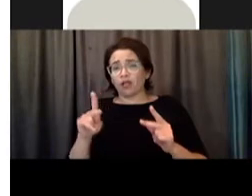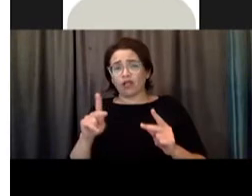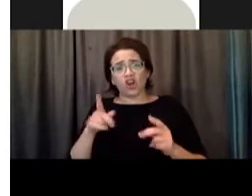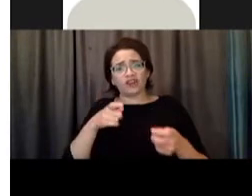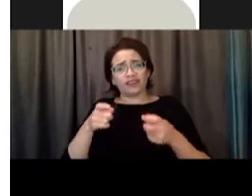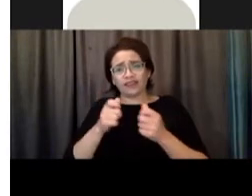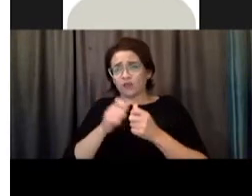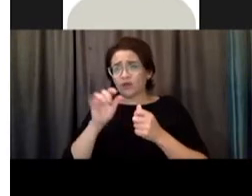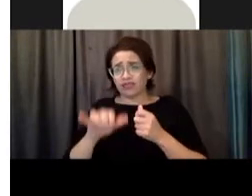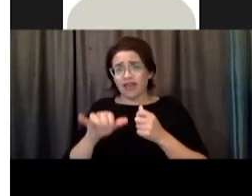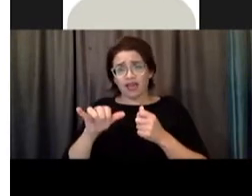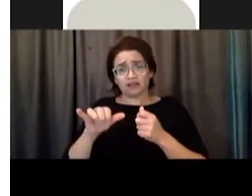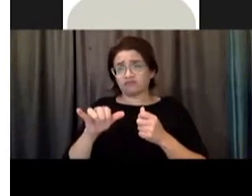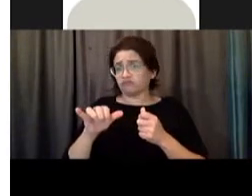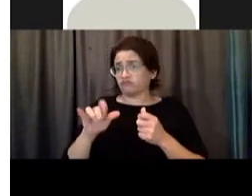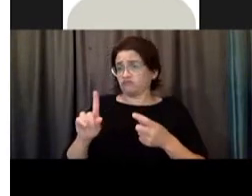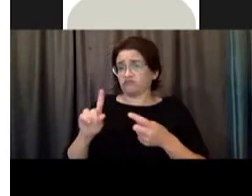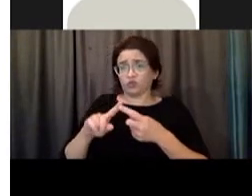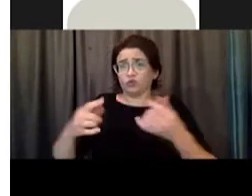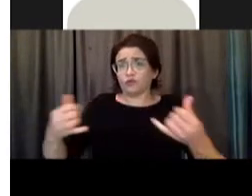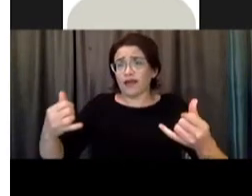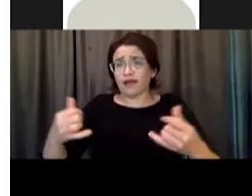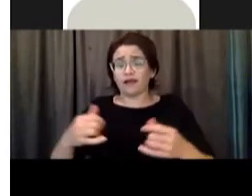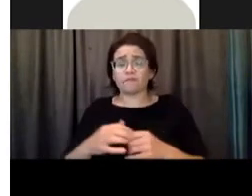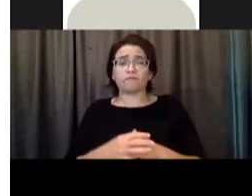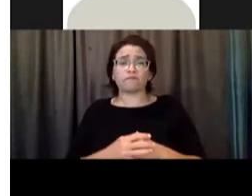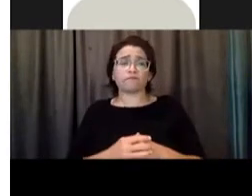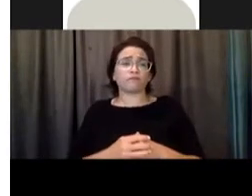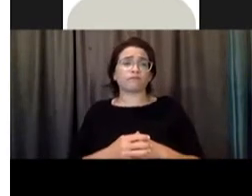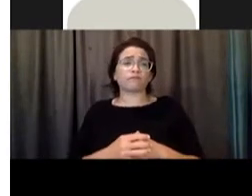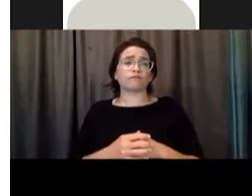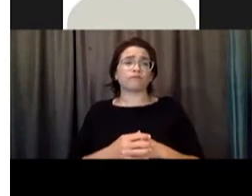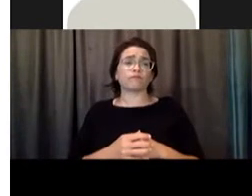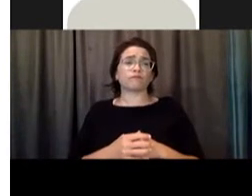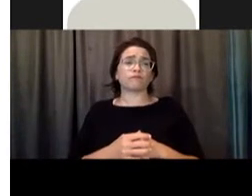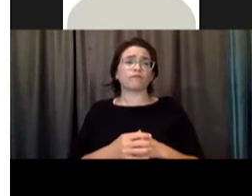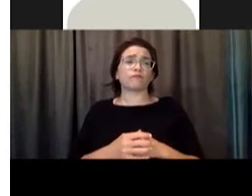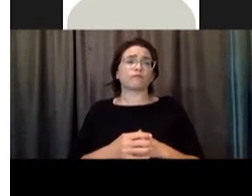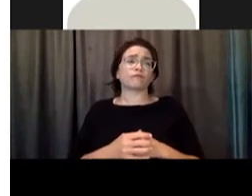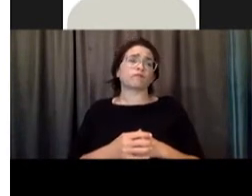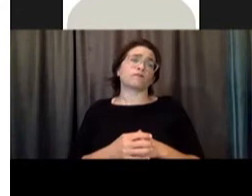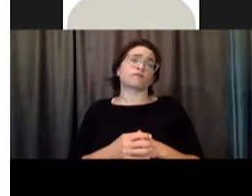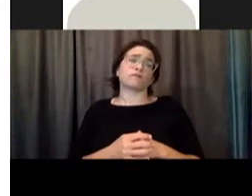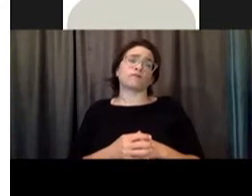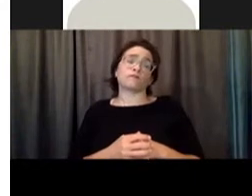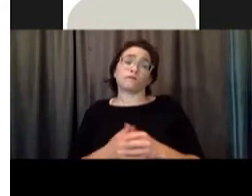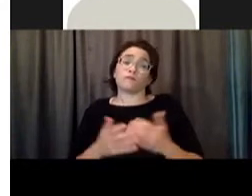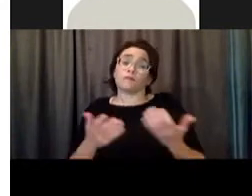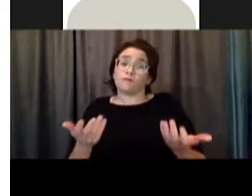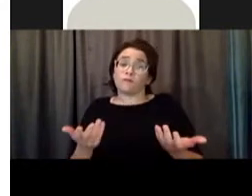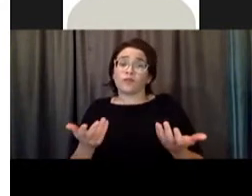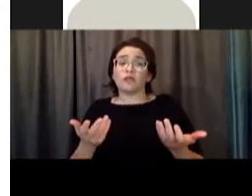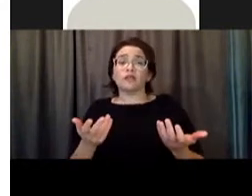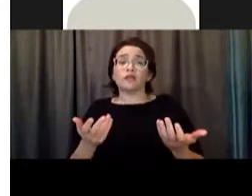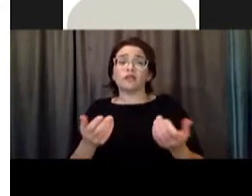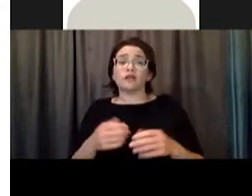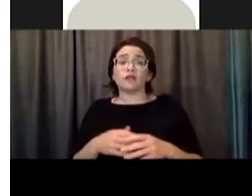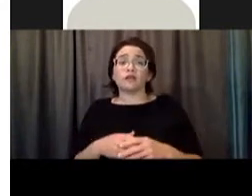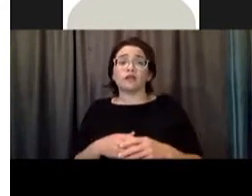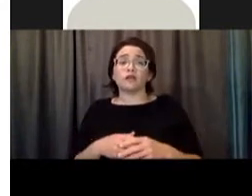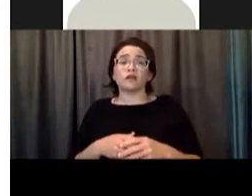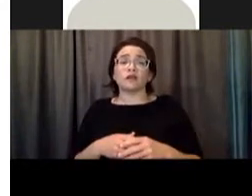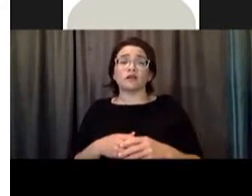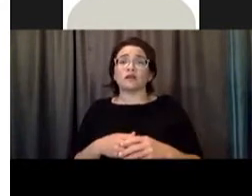Would she have spoken more freely had there been not such a deafening silence about the Holodomor for so long enforced by